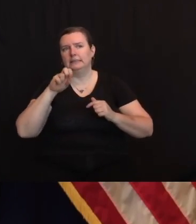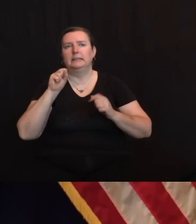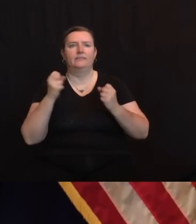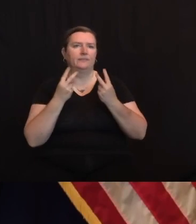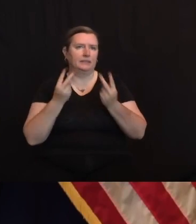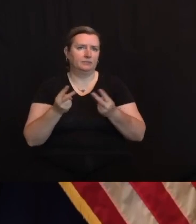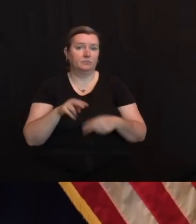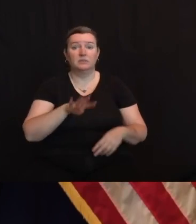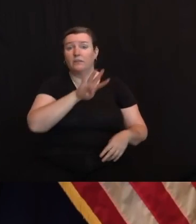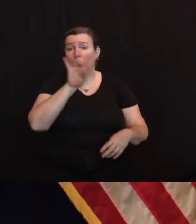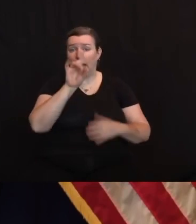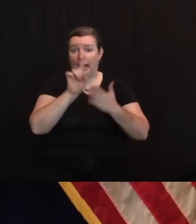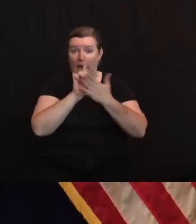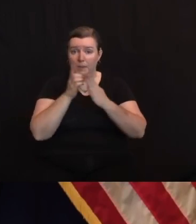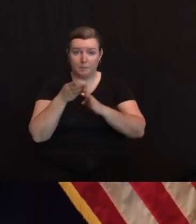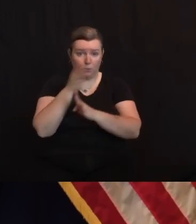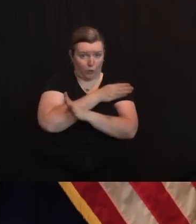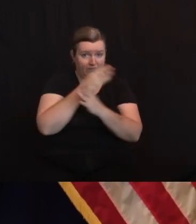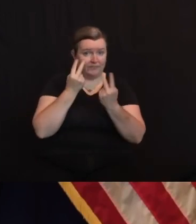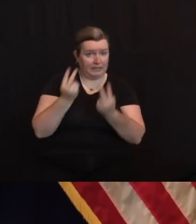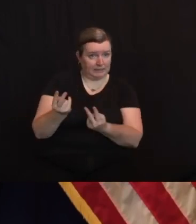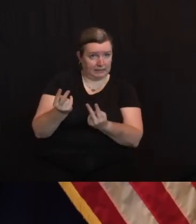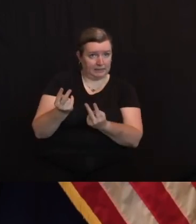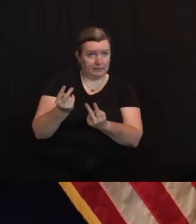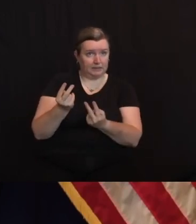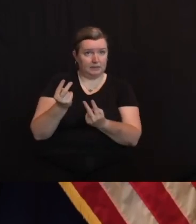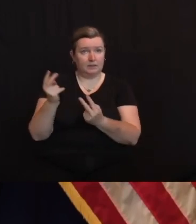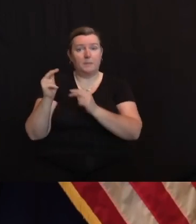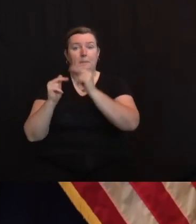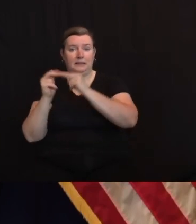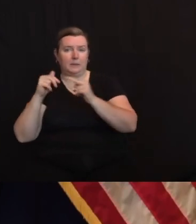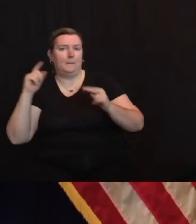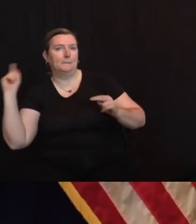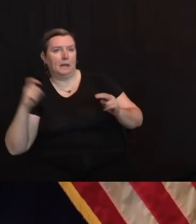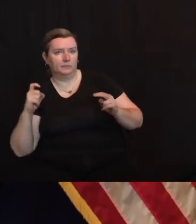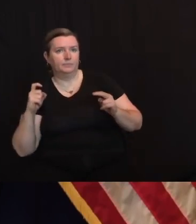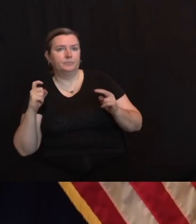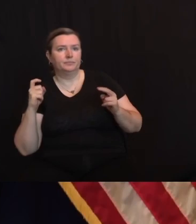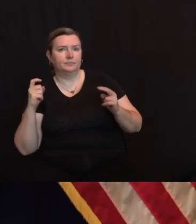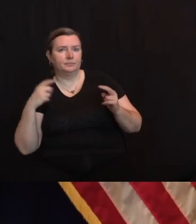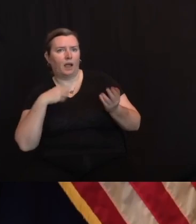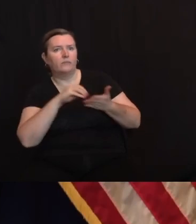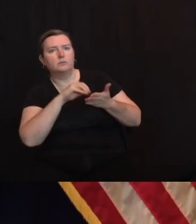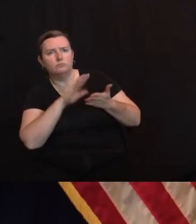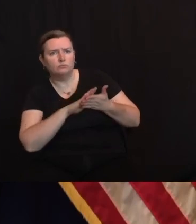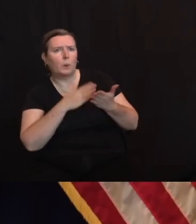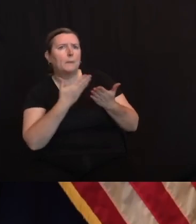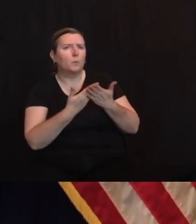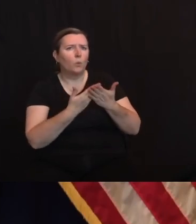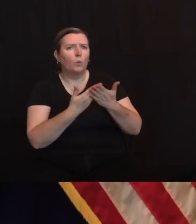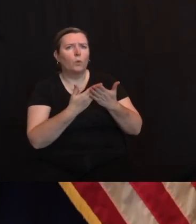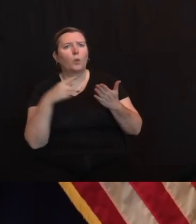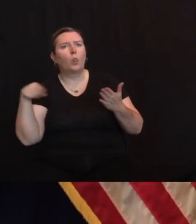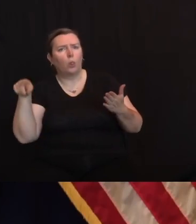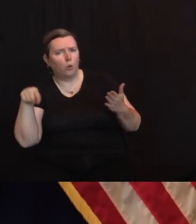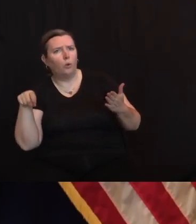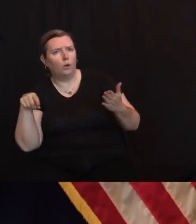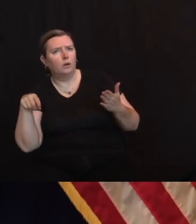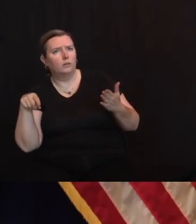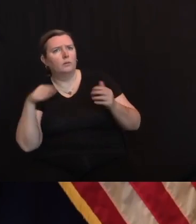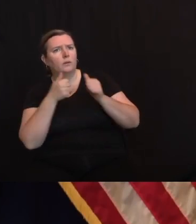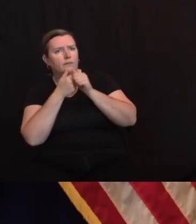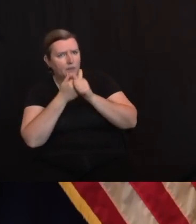visitation begins, facilities must submit an attestation that they have implemented the requirements of the department's directive. That